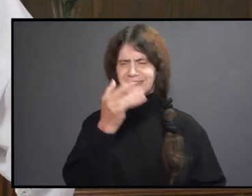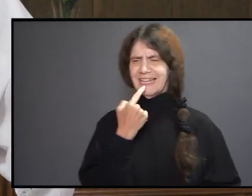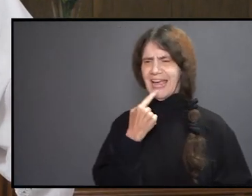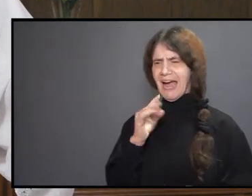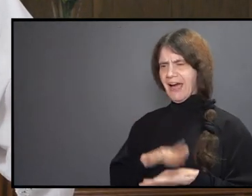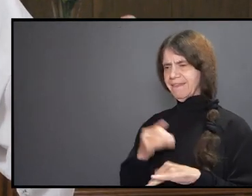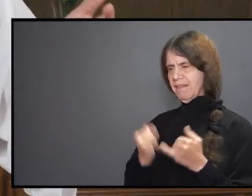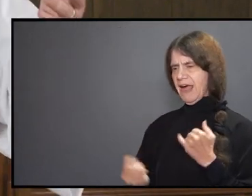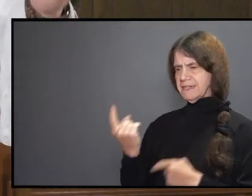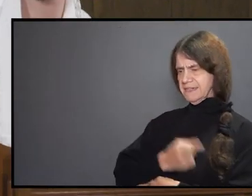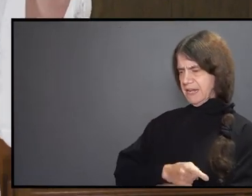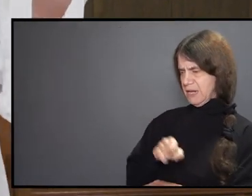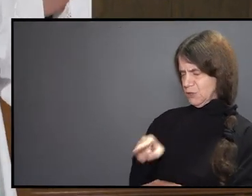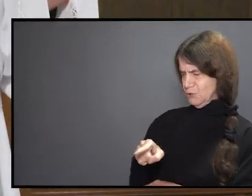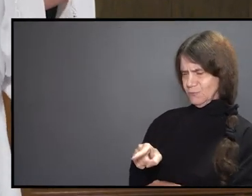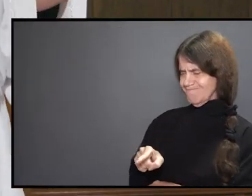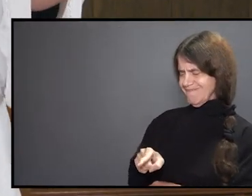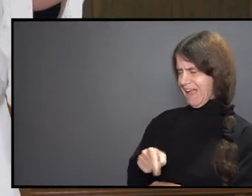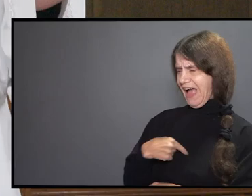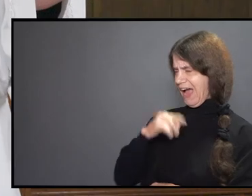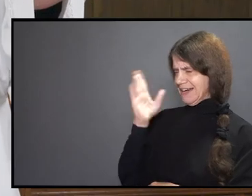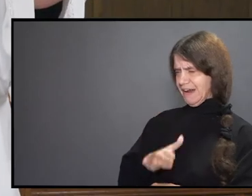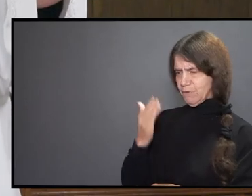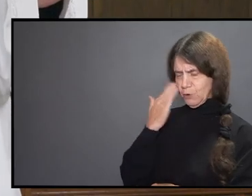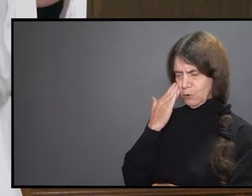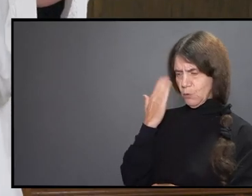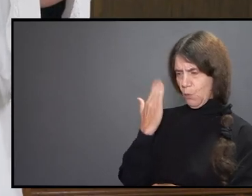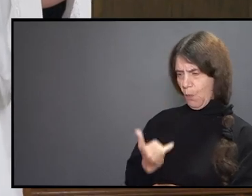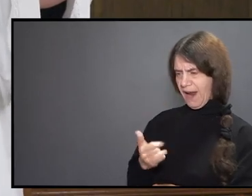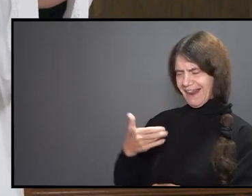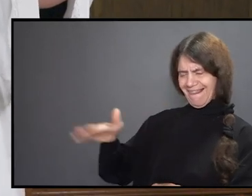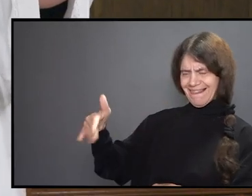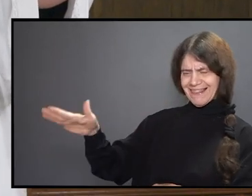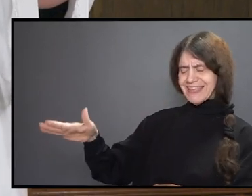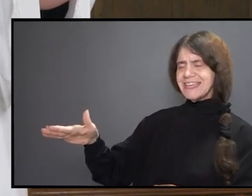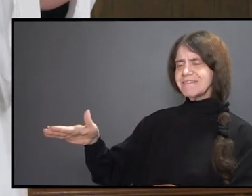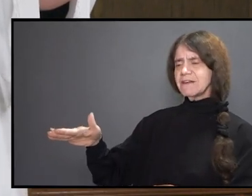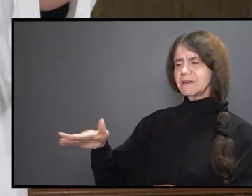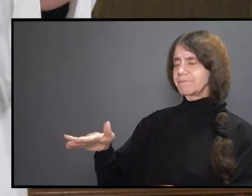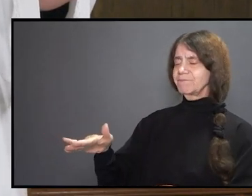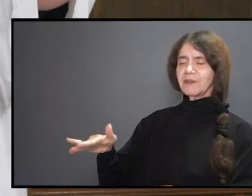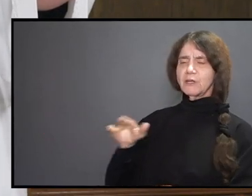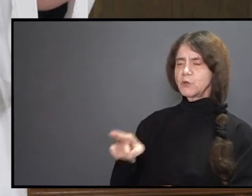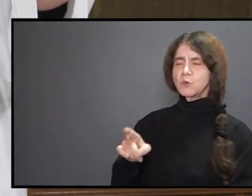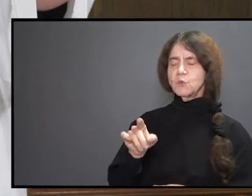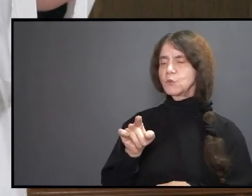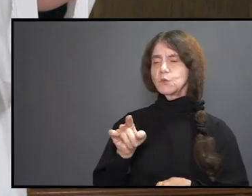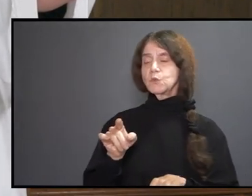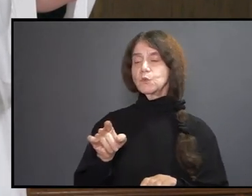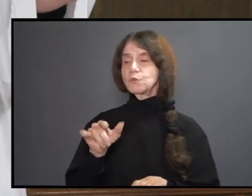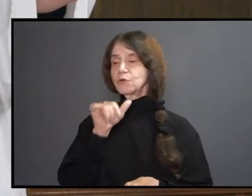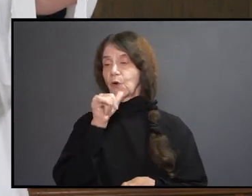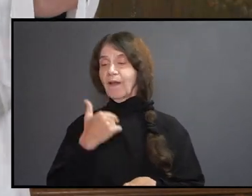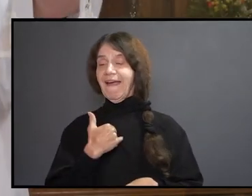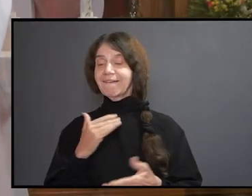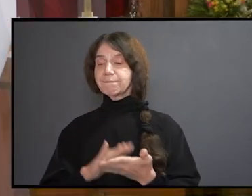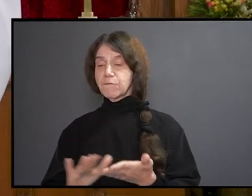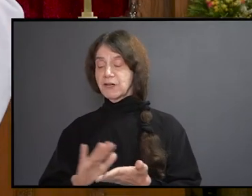day, I never knew you. Depart from me, you workers of lawlessness.